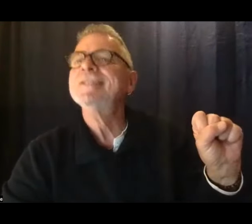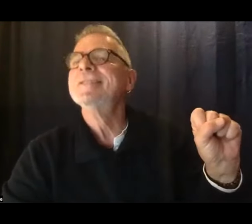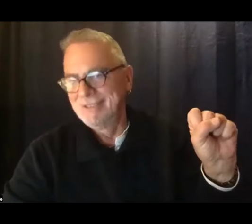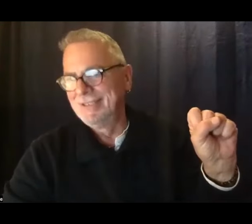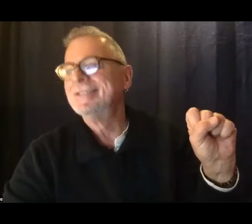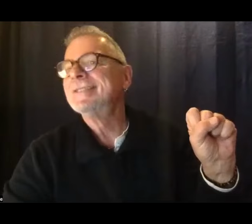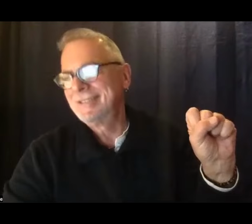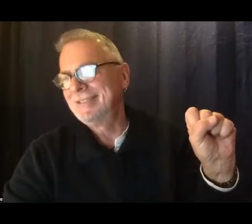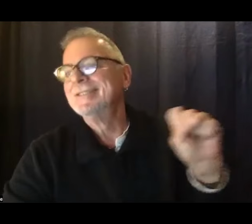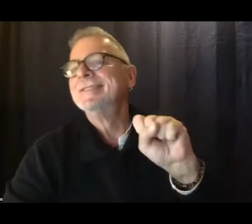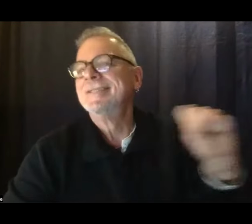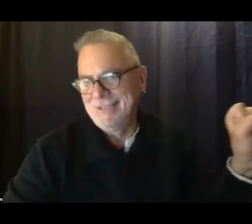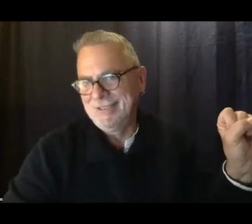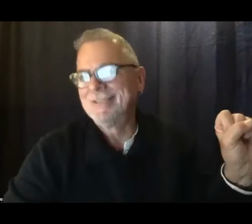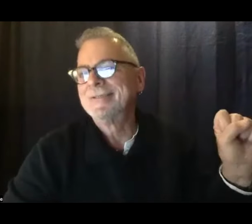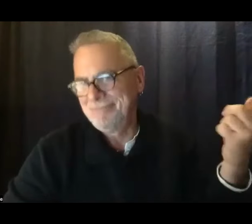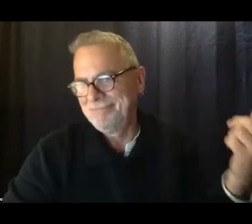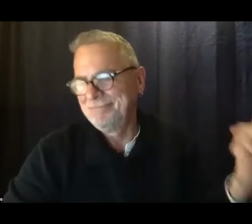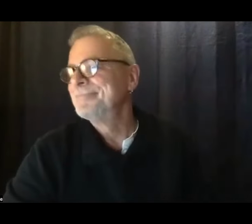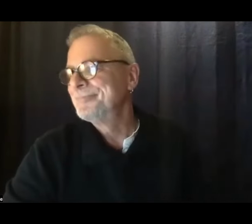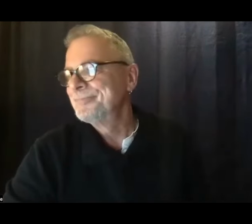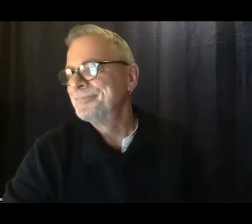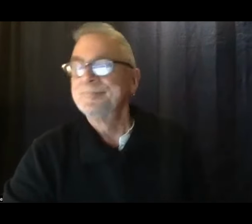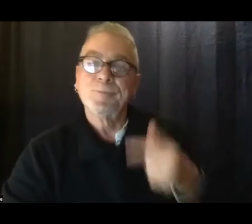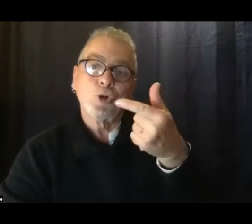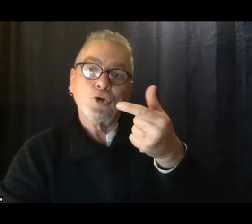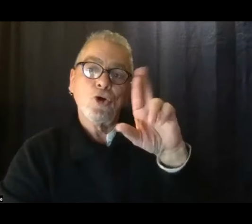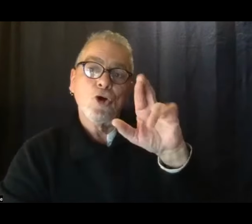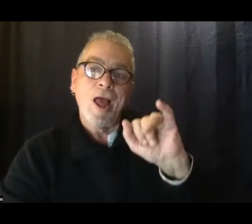Or you could do chess with a double contact as well.